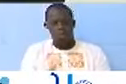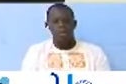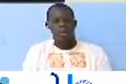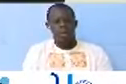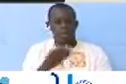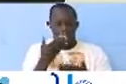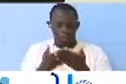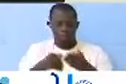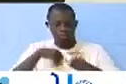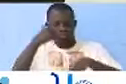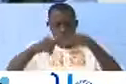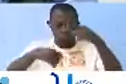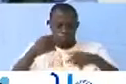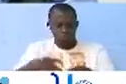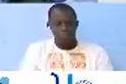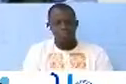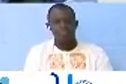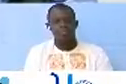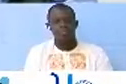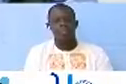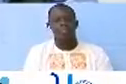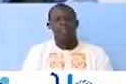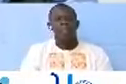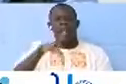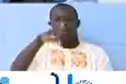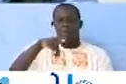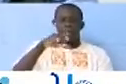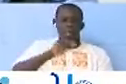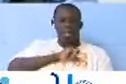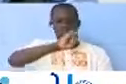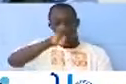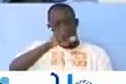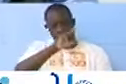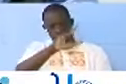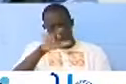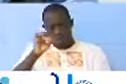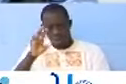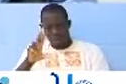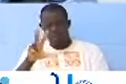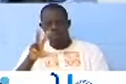Please go ahead. Tenteng. Pajalo Bodaje. After Pajalo left.